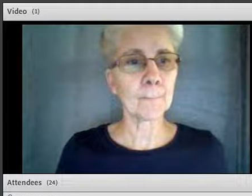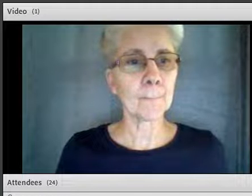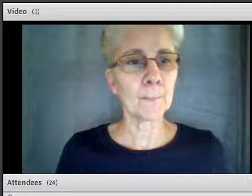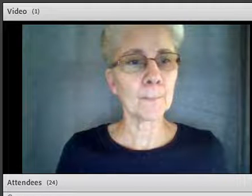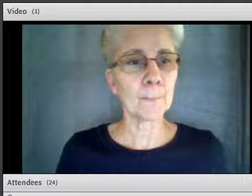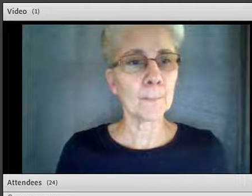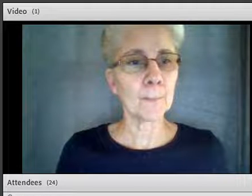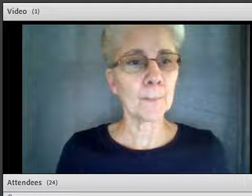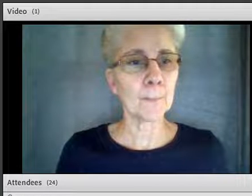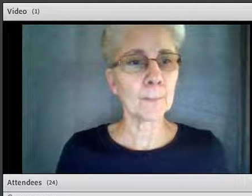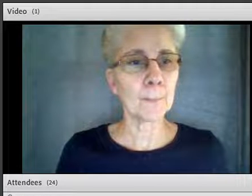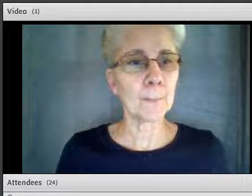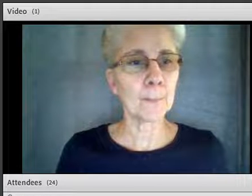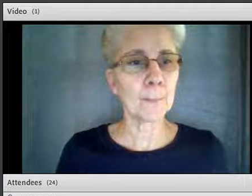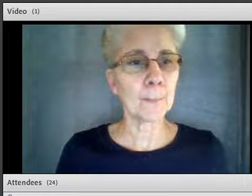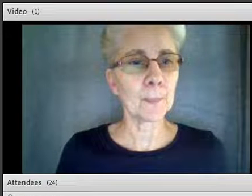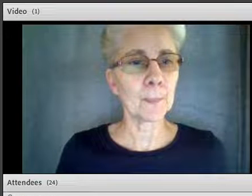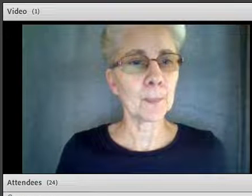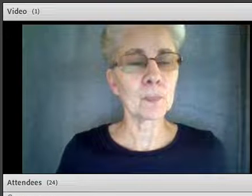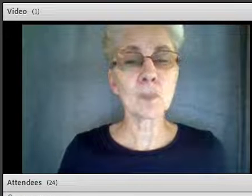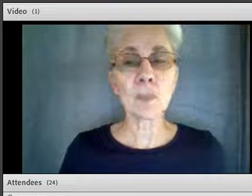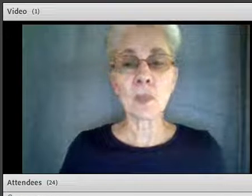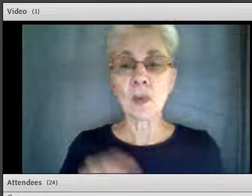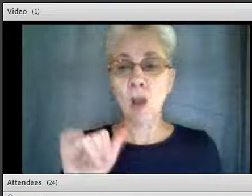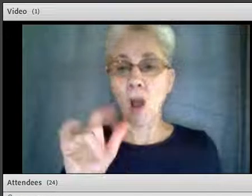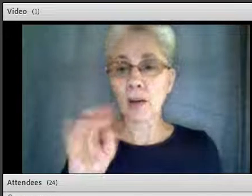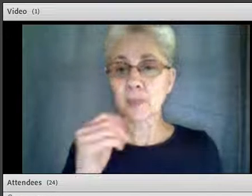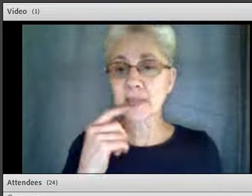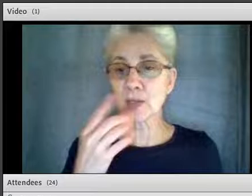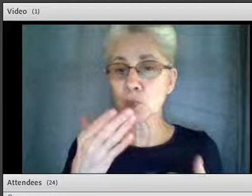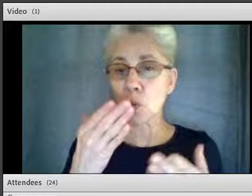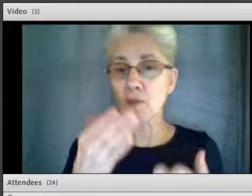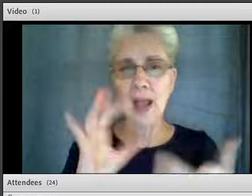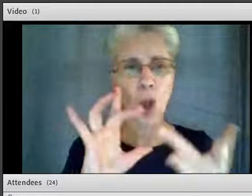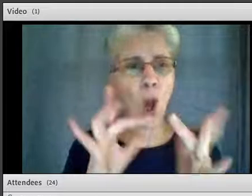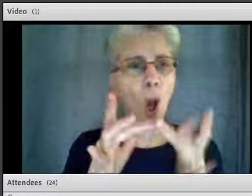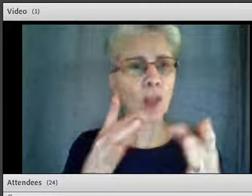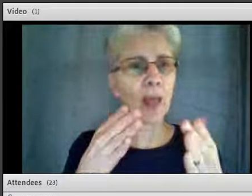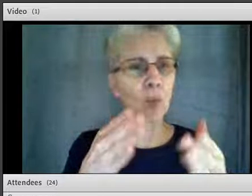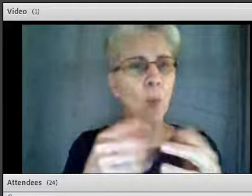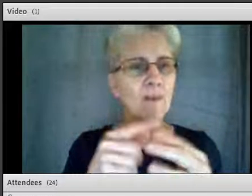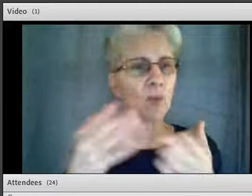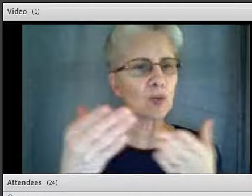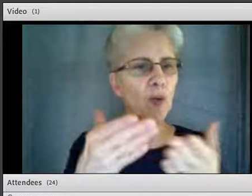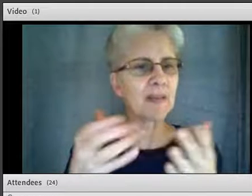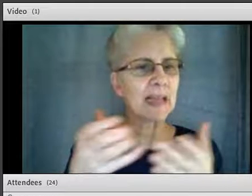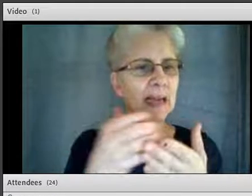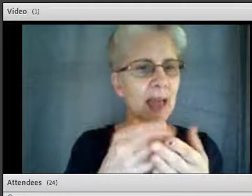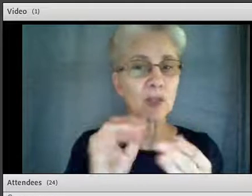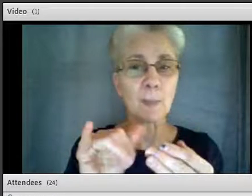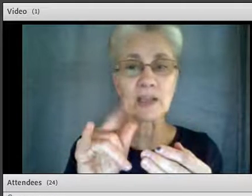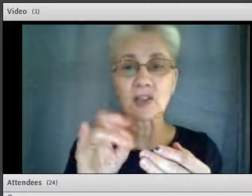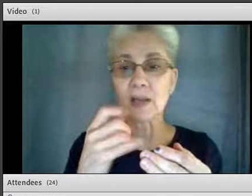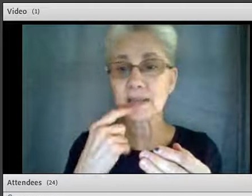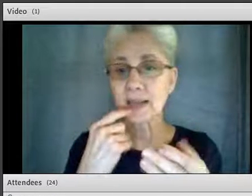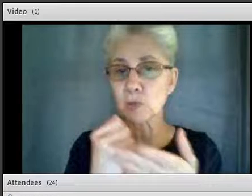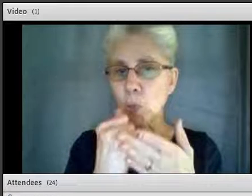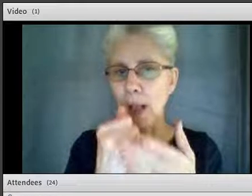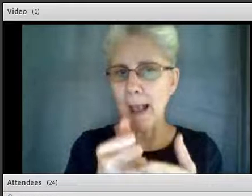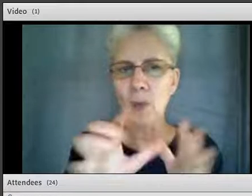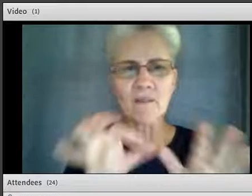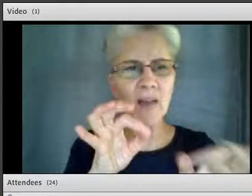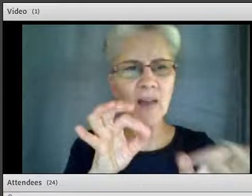Otto's saying to provide an online avenue for services and collections. Rochelle is to help users find out what the library offers. Melody is